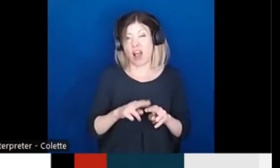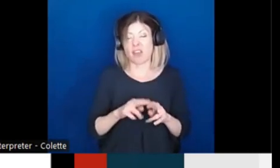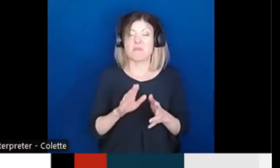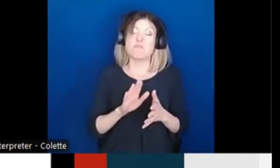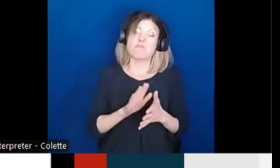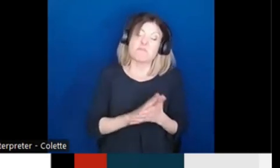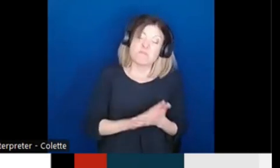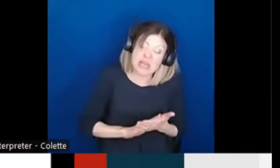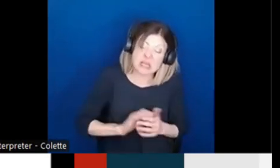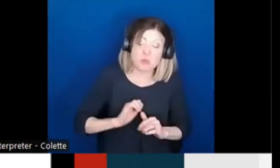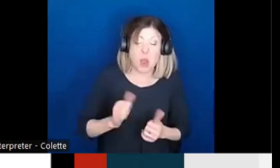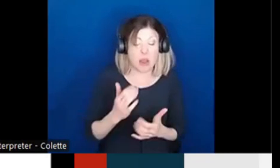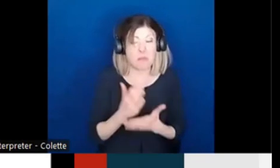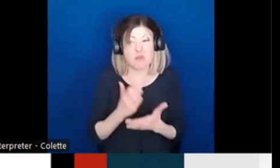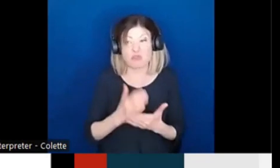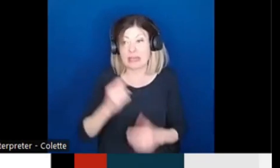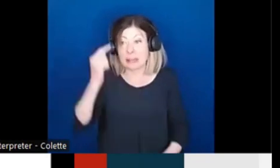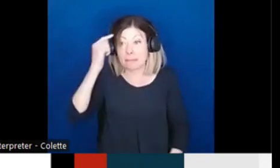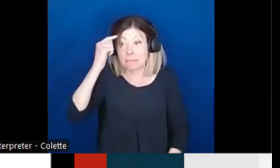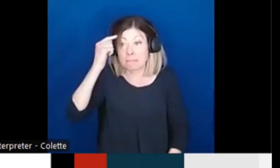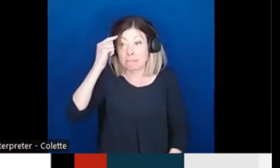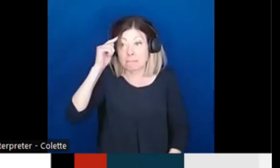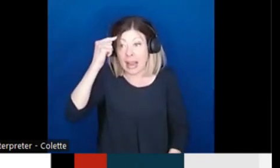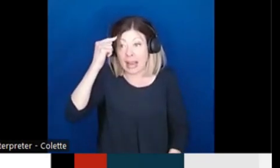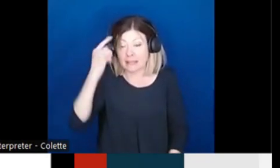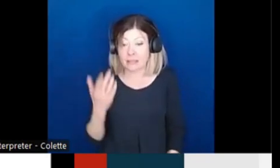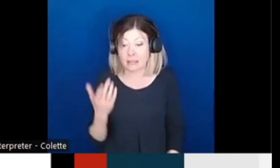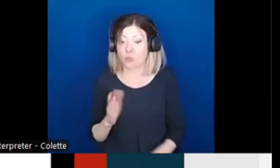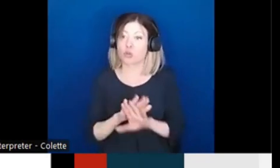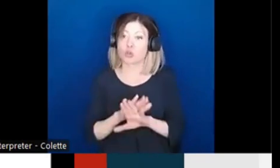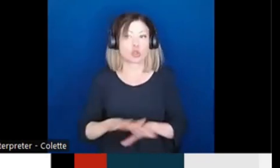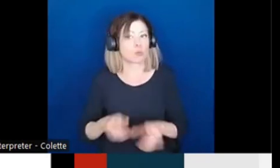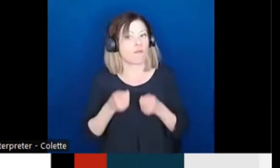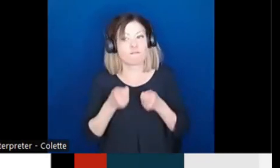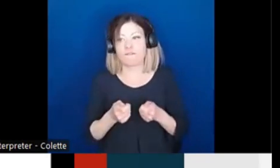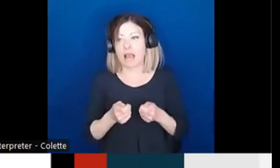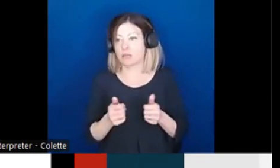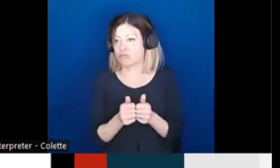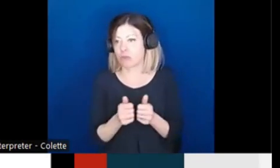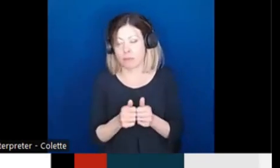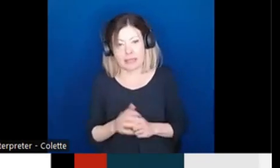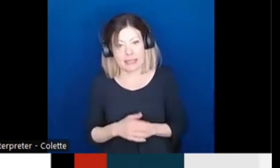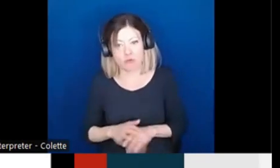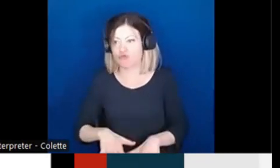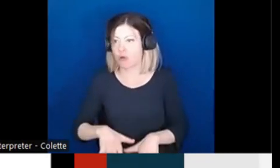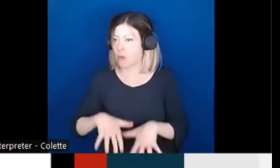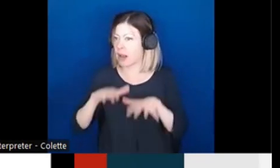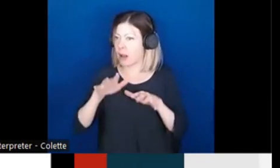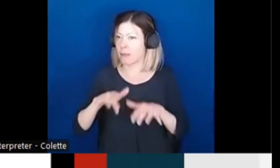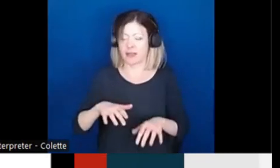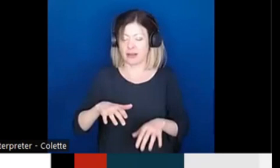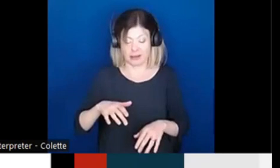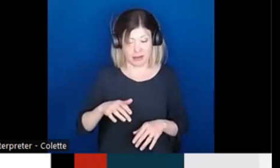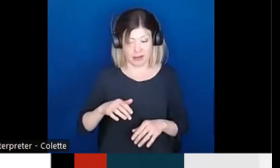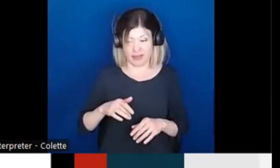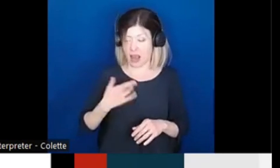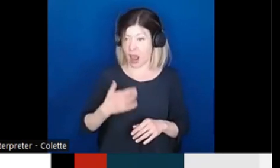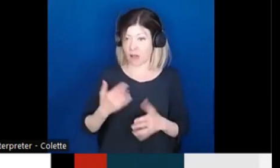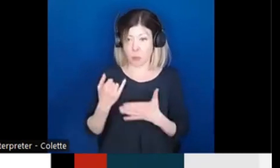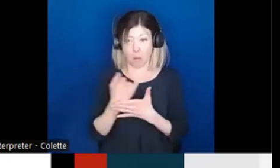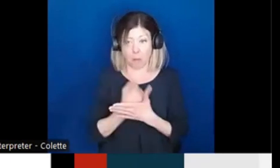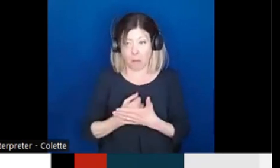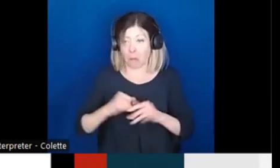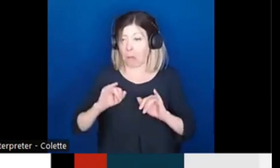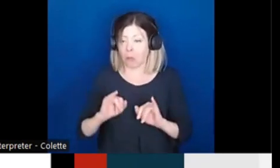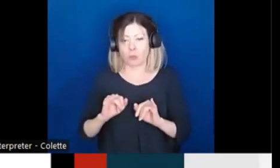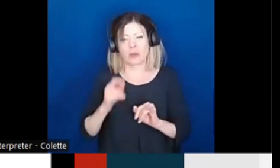mentally unhinged. They weren't fed properly. They had a really bleak childhood. None of that we think is true. But what she's